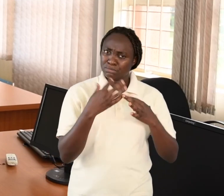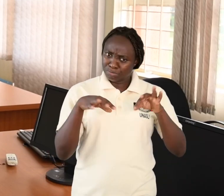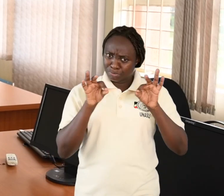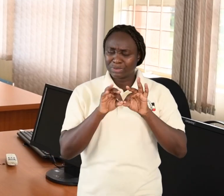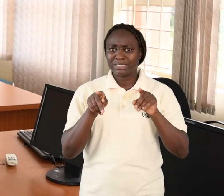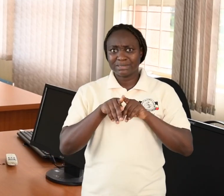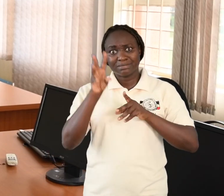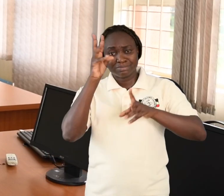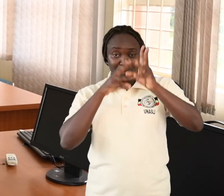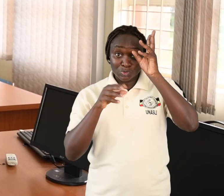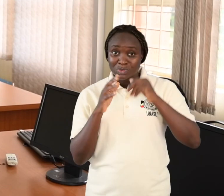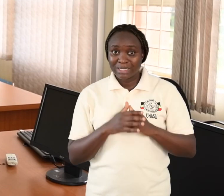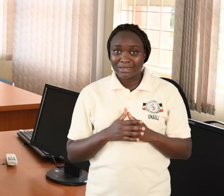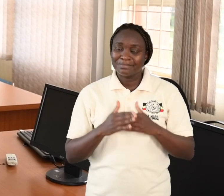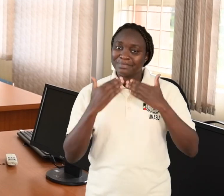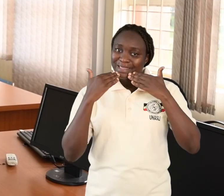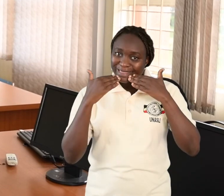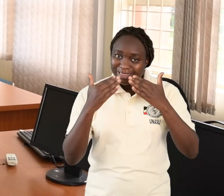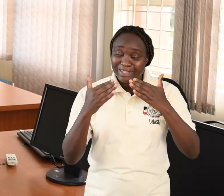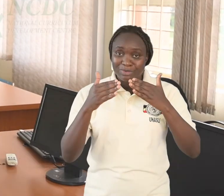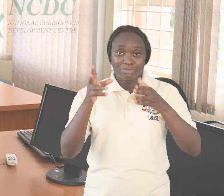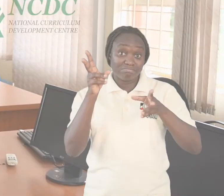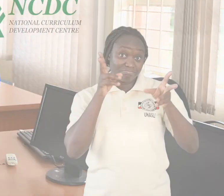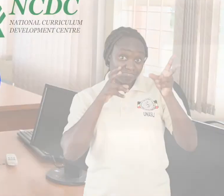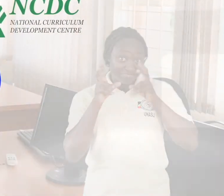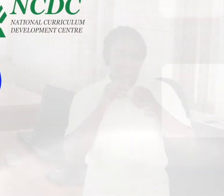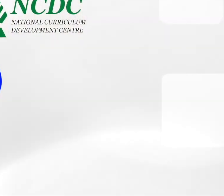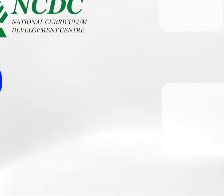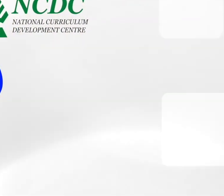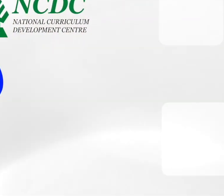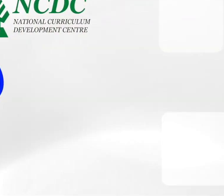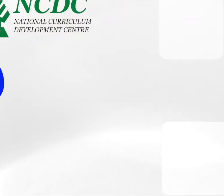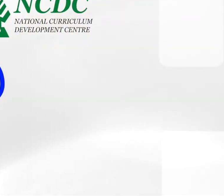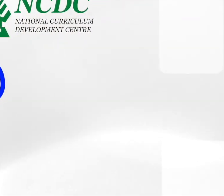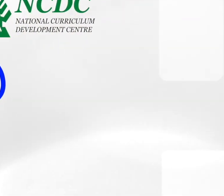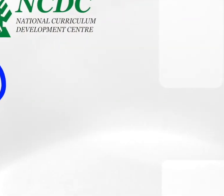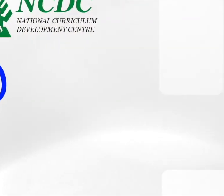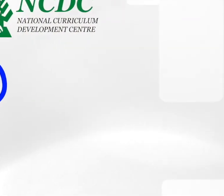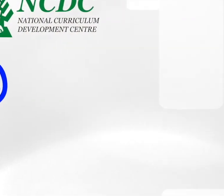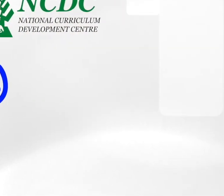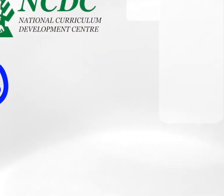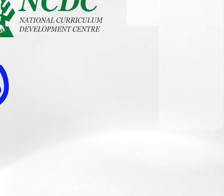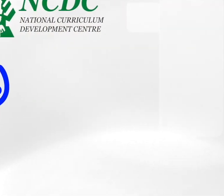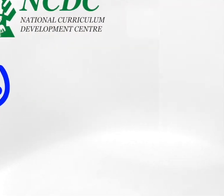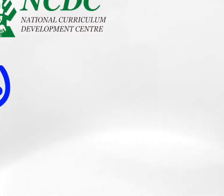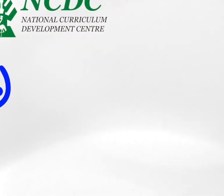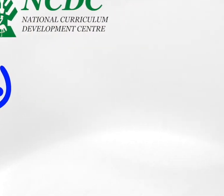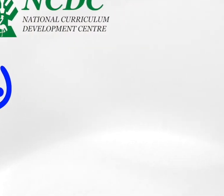Thank you very much for watching. God bless you.